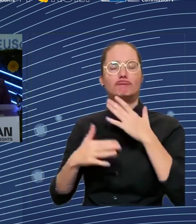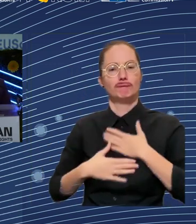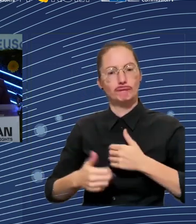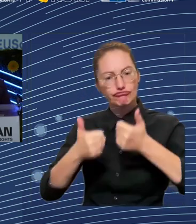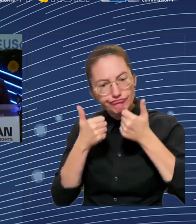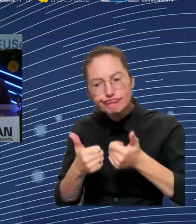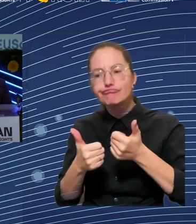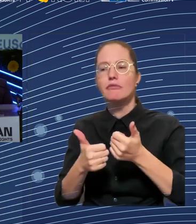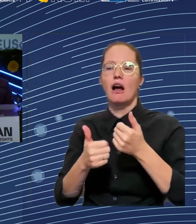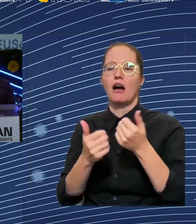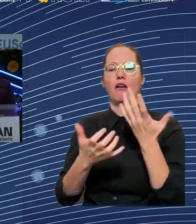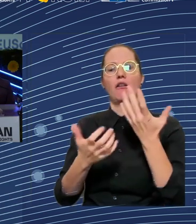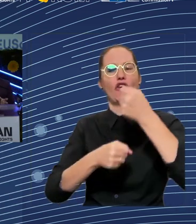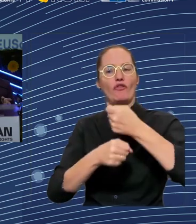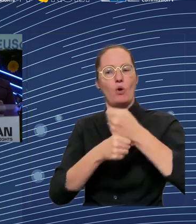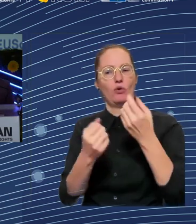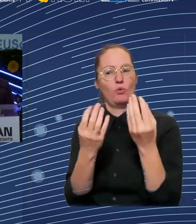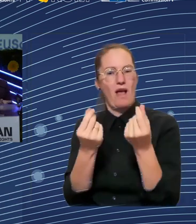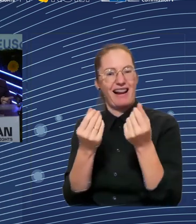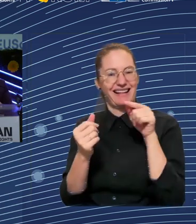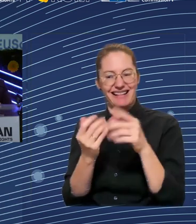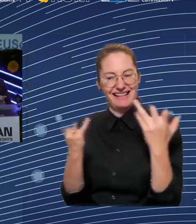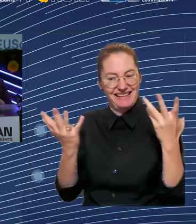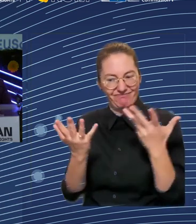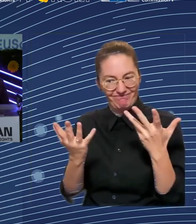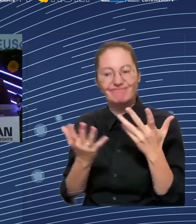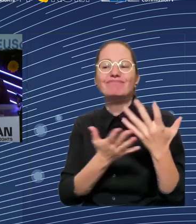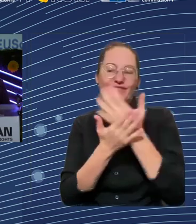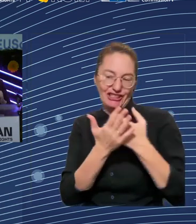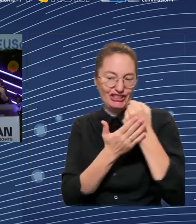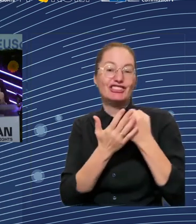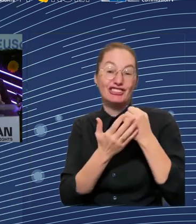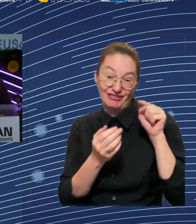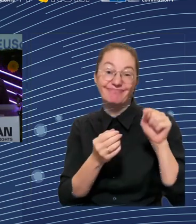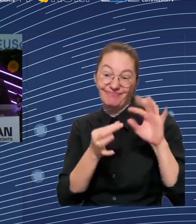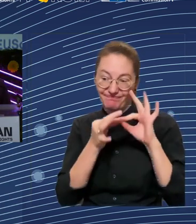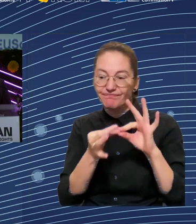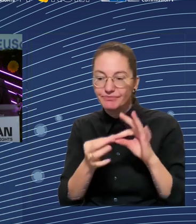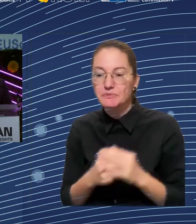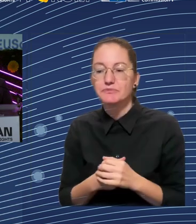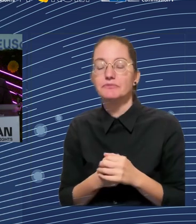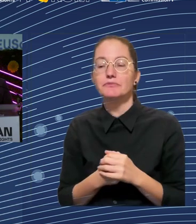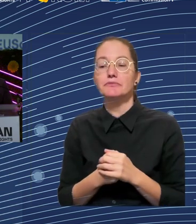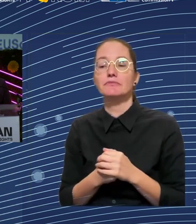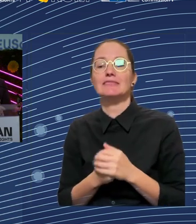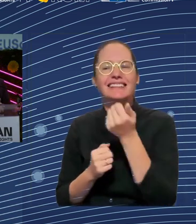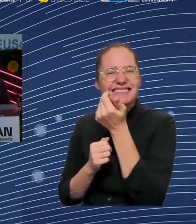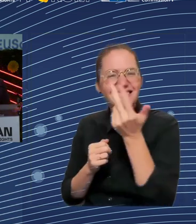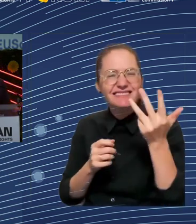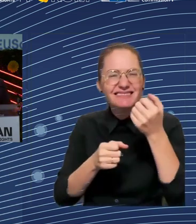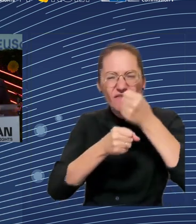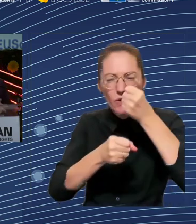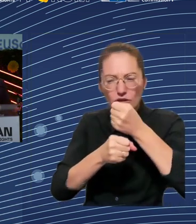care professionals, and specifically, as you see by the red bars towards the end of this graph, for